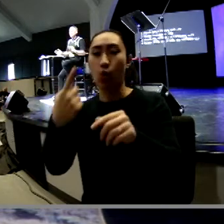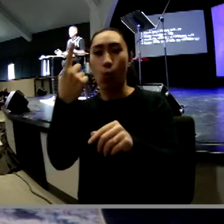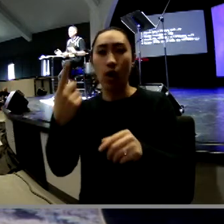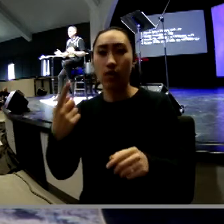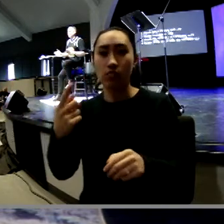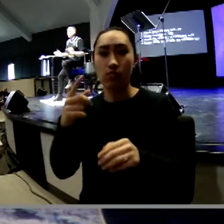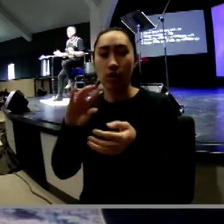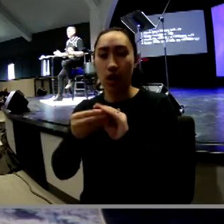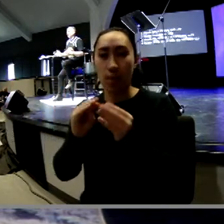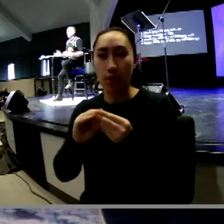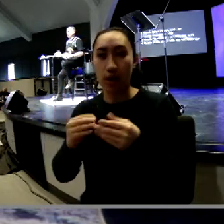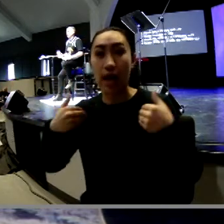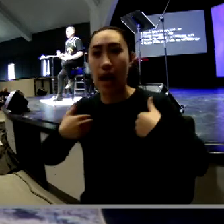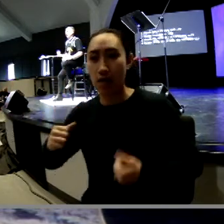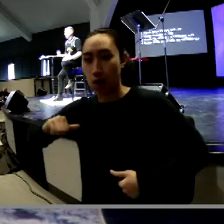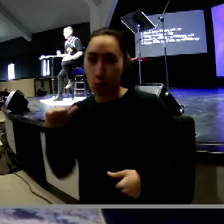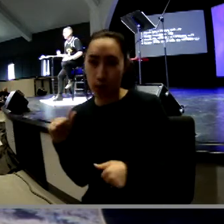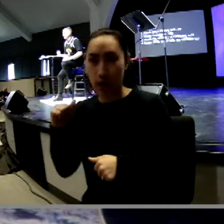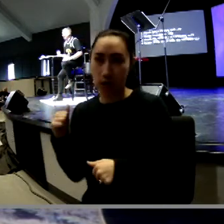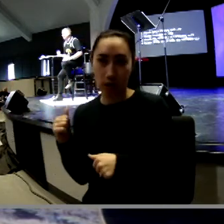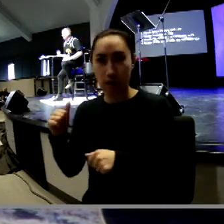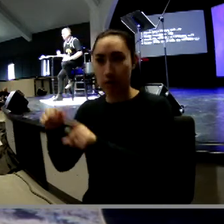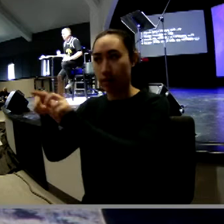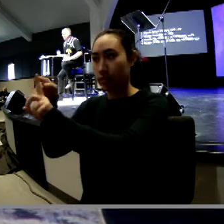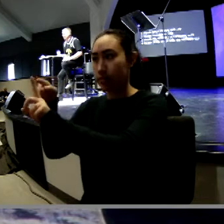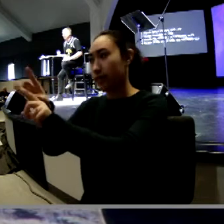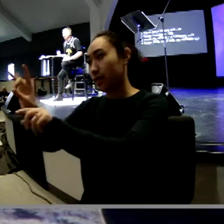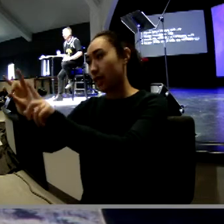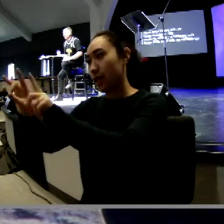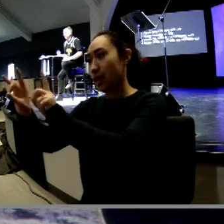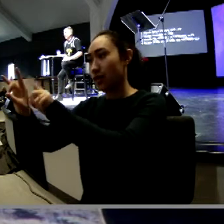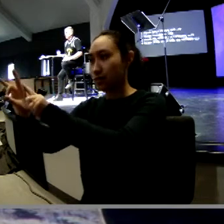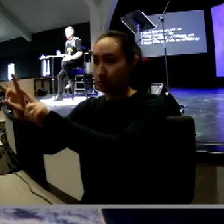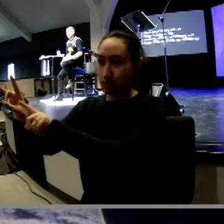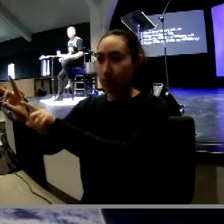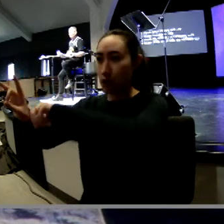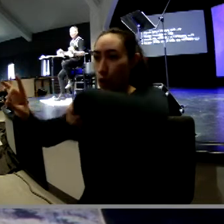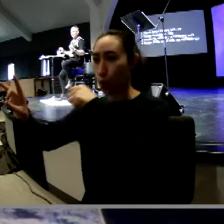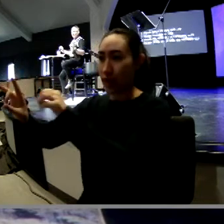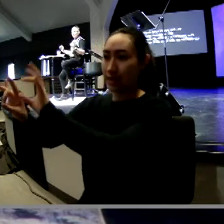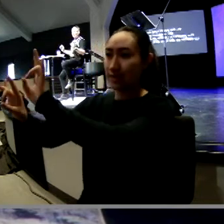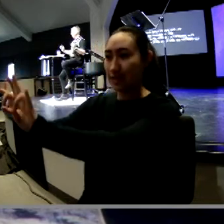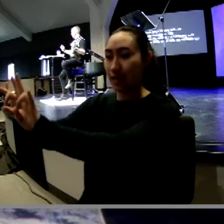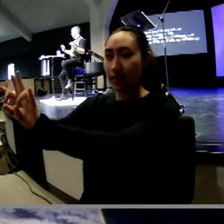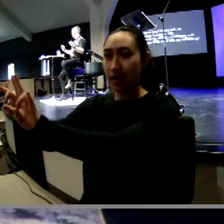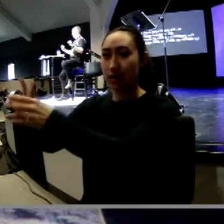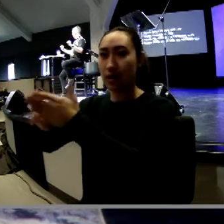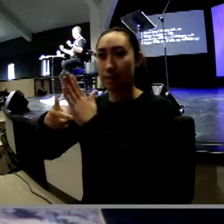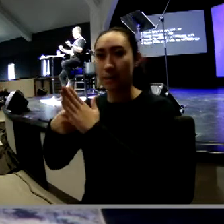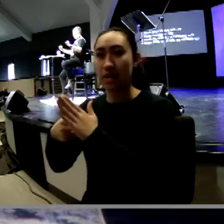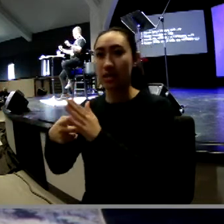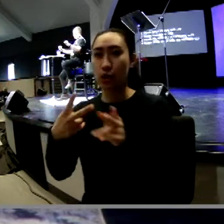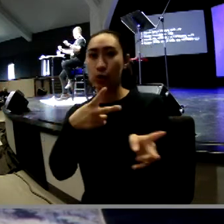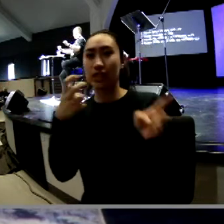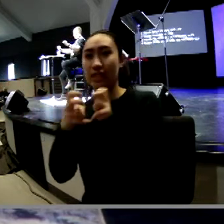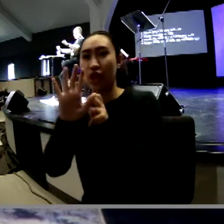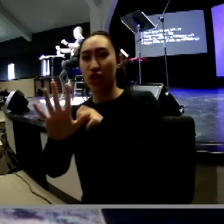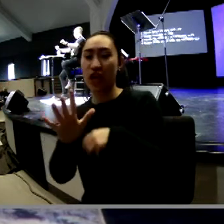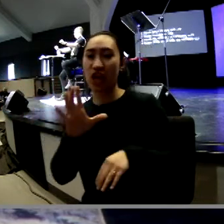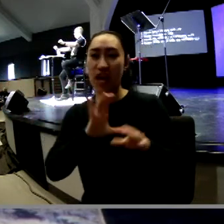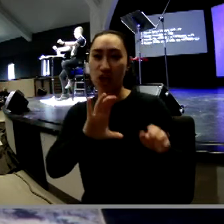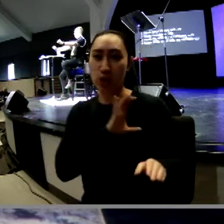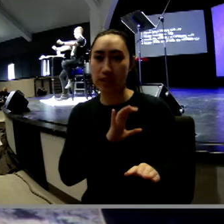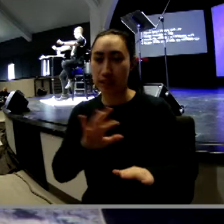And then have you ever done a StrengthsFinder test where you can see how much you can bench press?